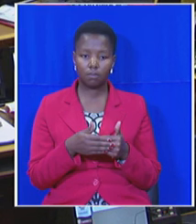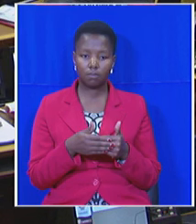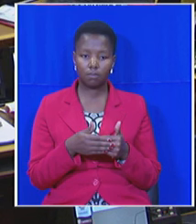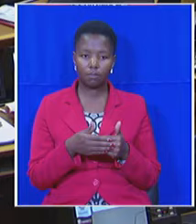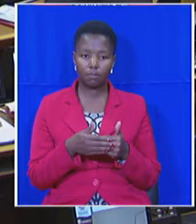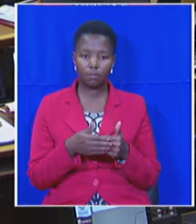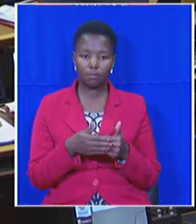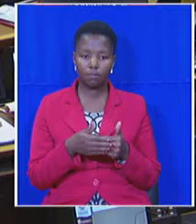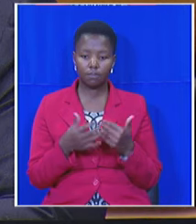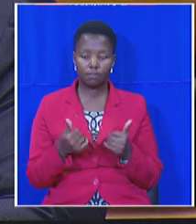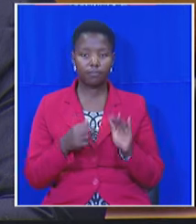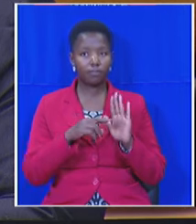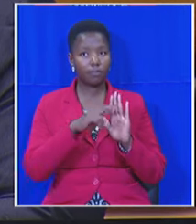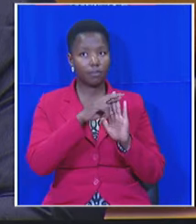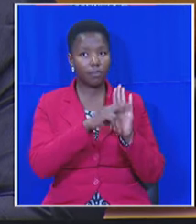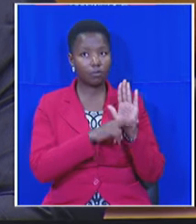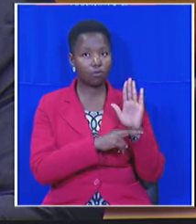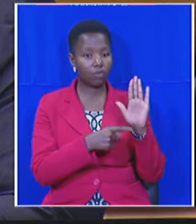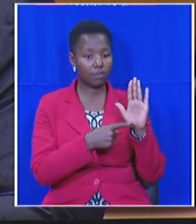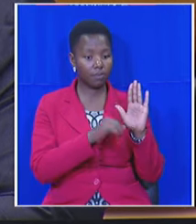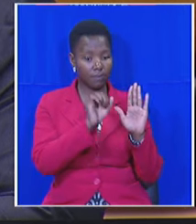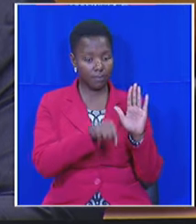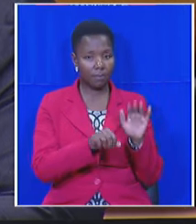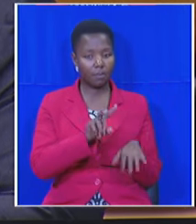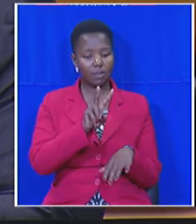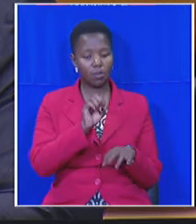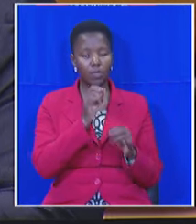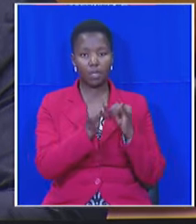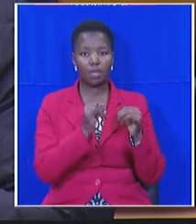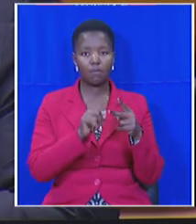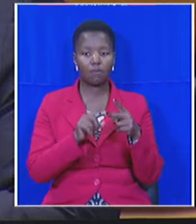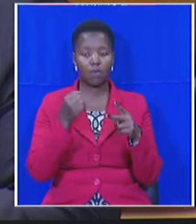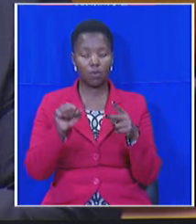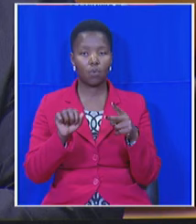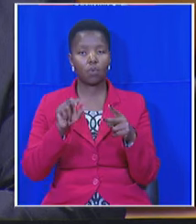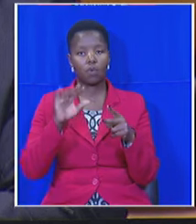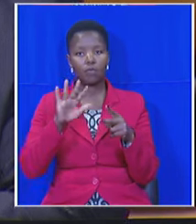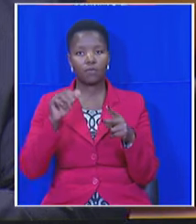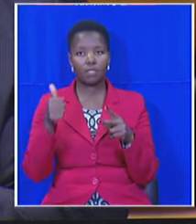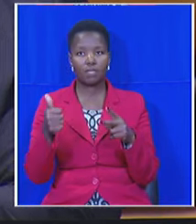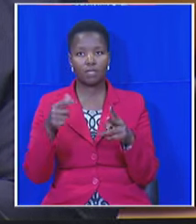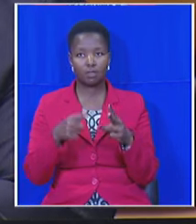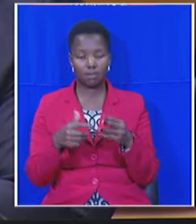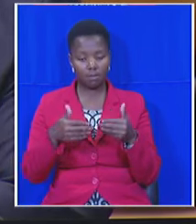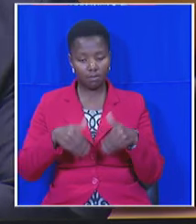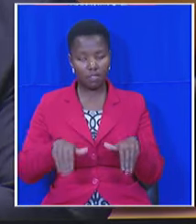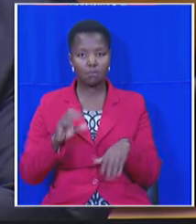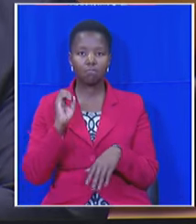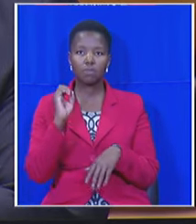The results of the vote are as follows: yes 211, no 56, abstain